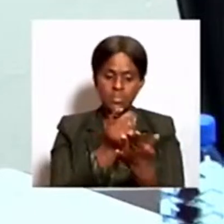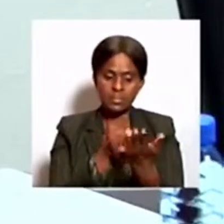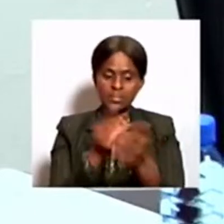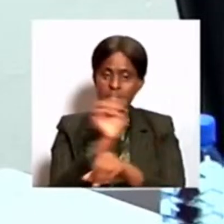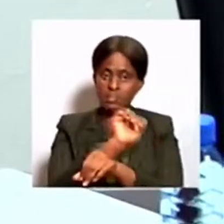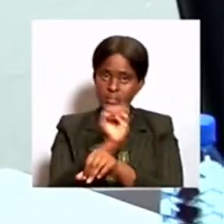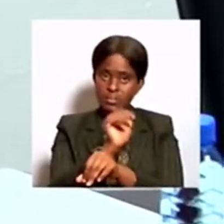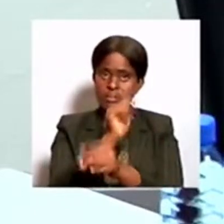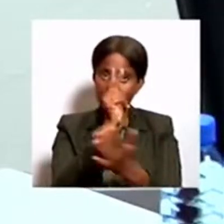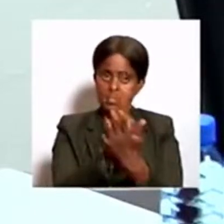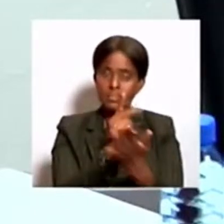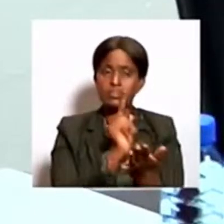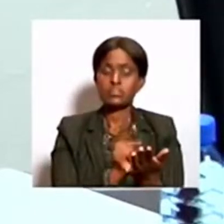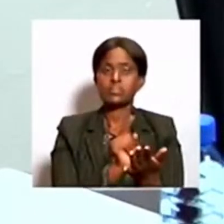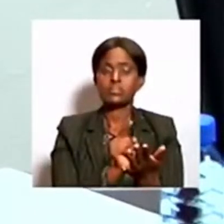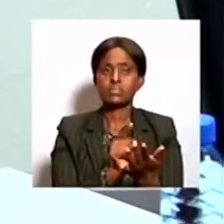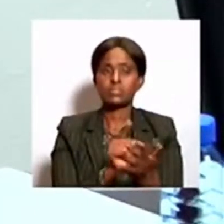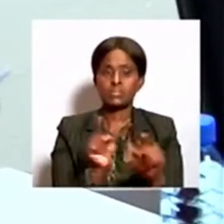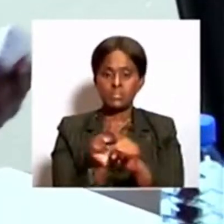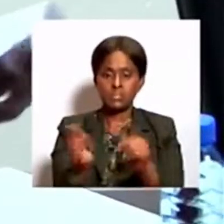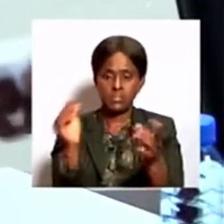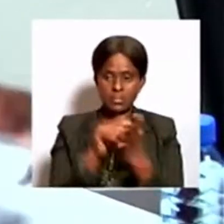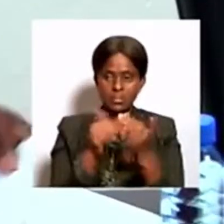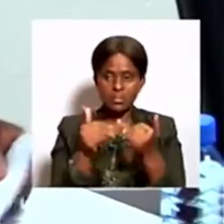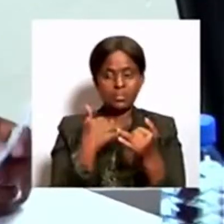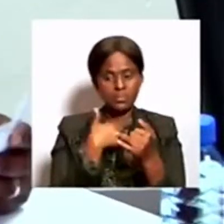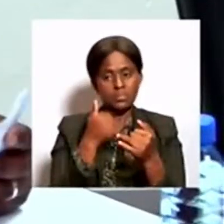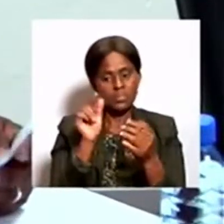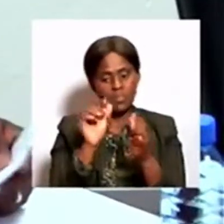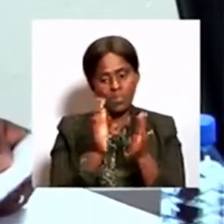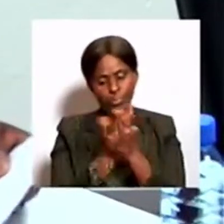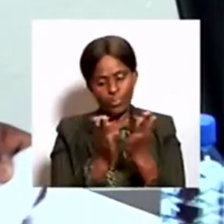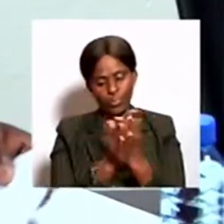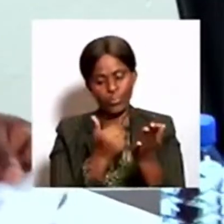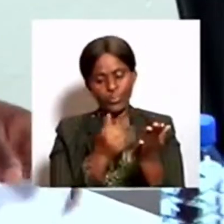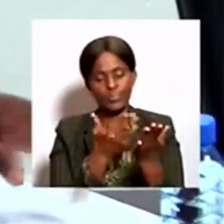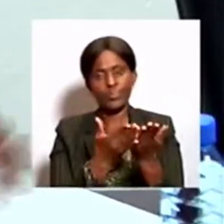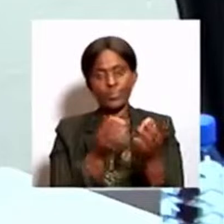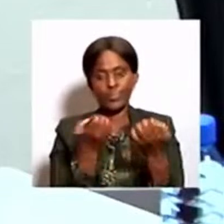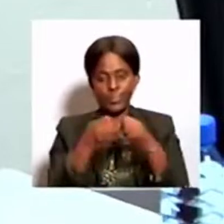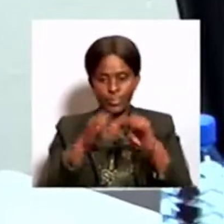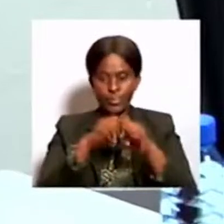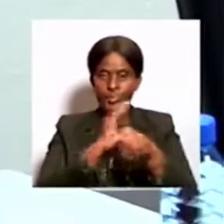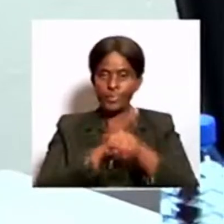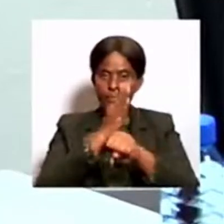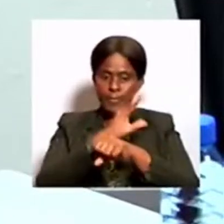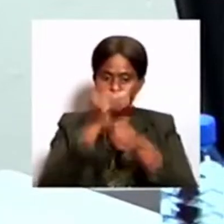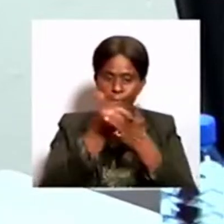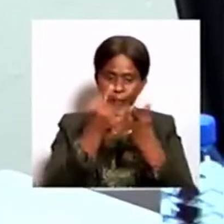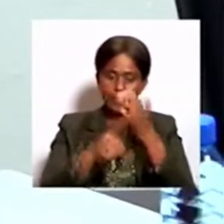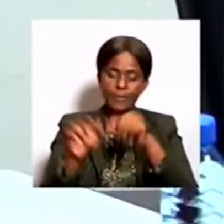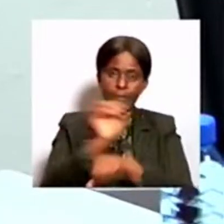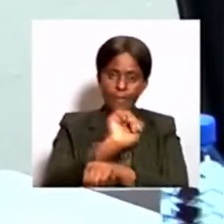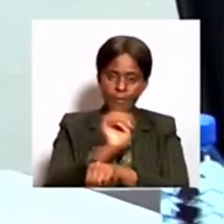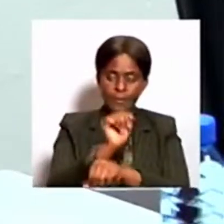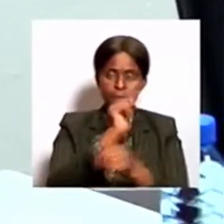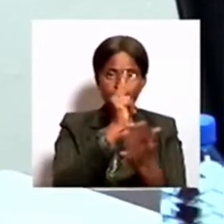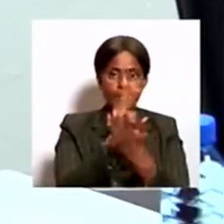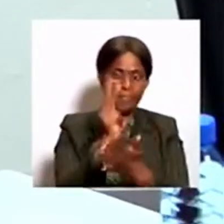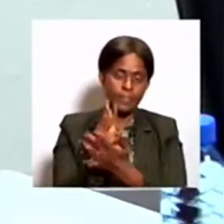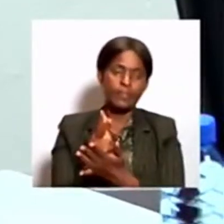park. And again, there is a logbook. Even after the vehicle was parked,